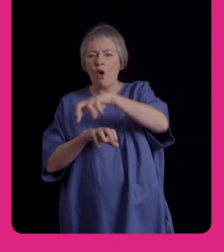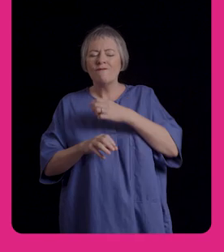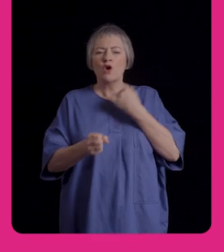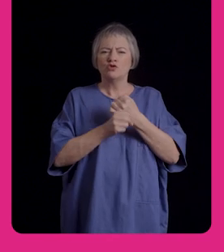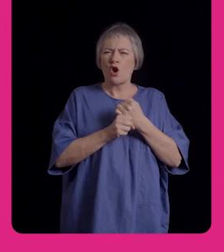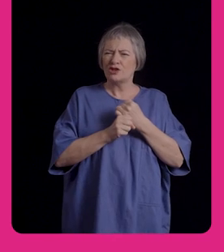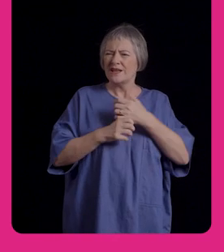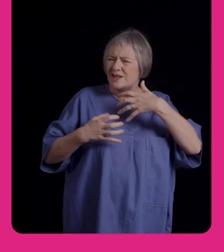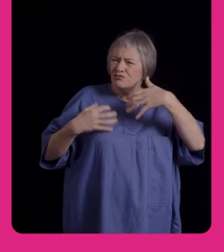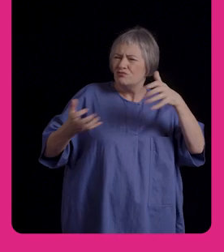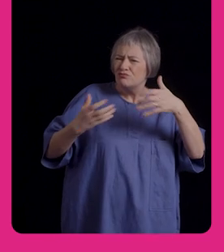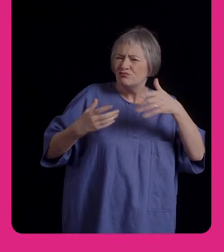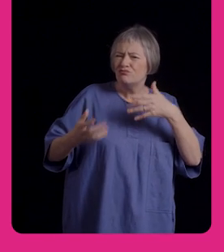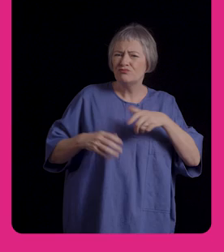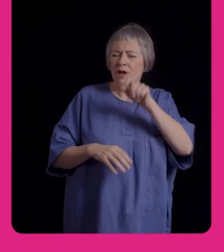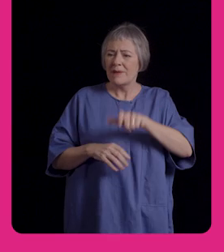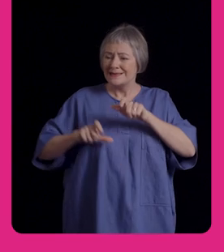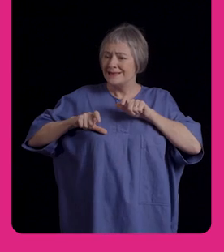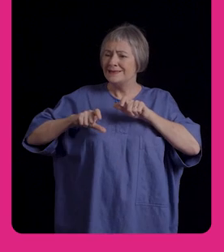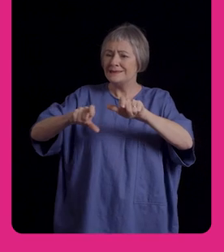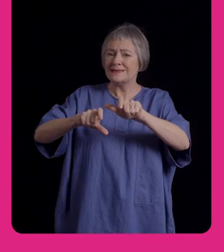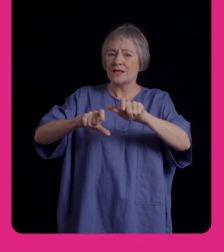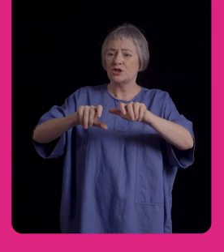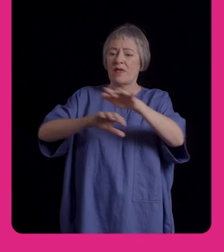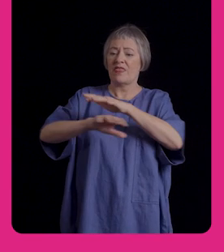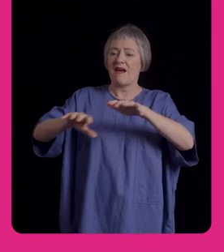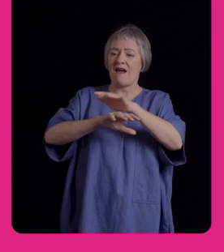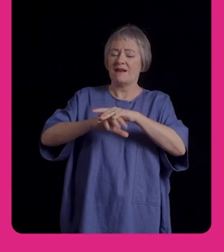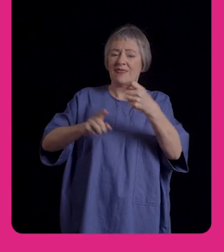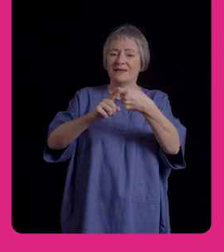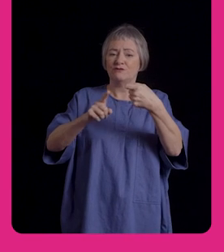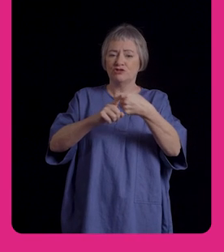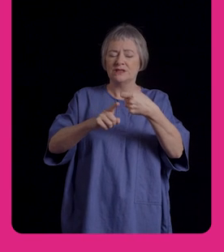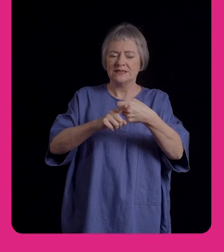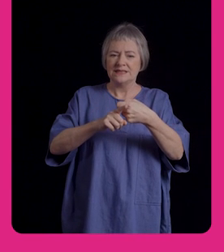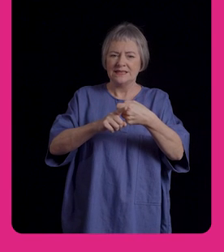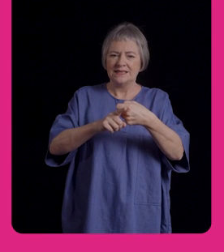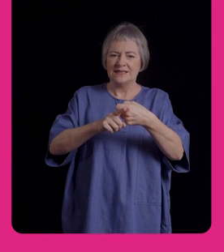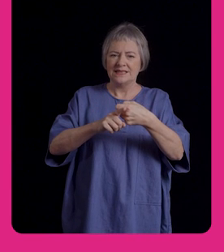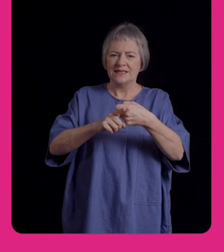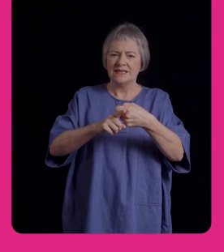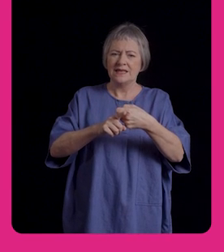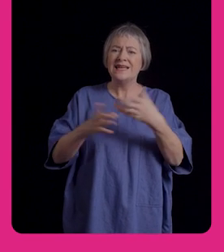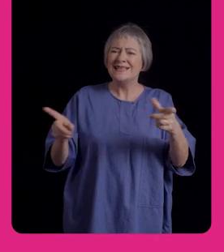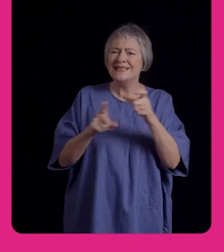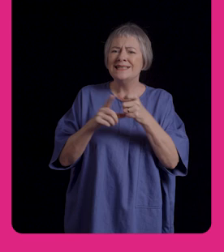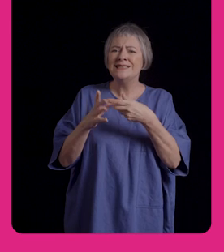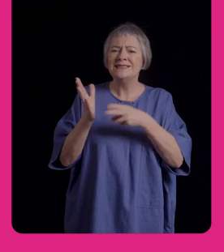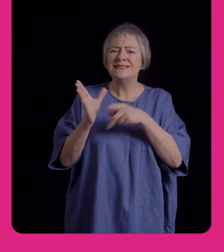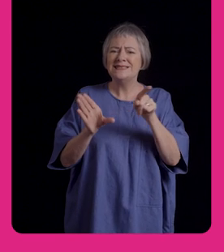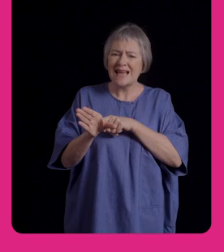going, yelling down at someone who's like still seems to be hanging out in the kitchen, going,